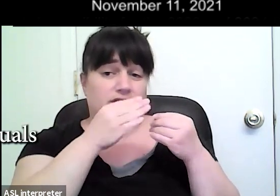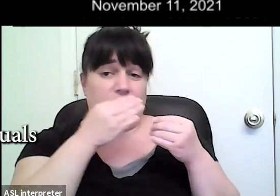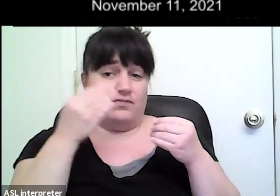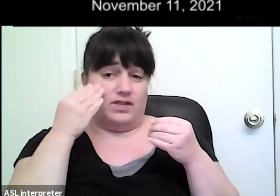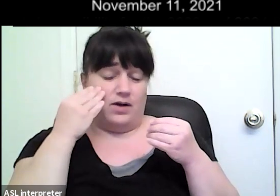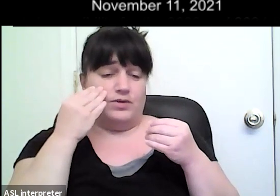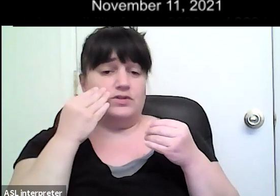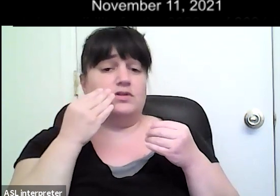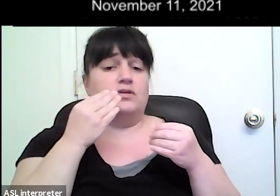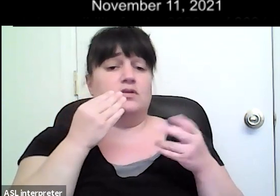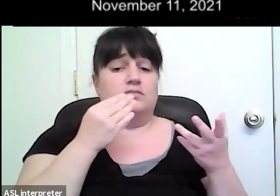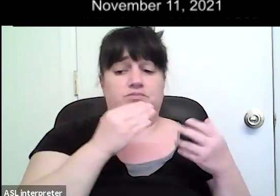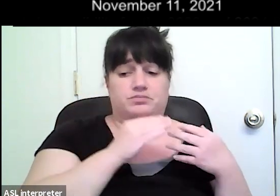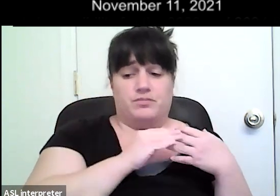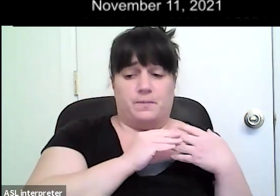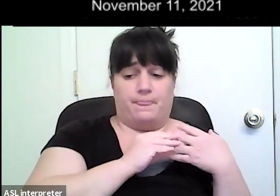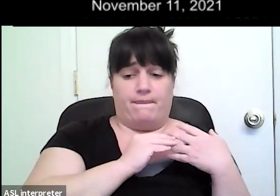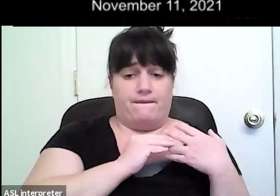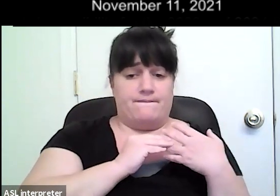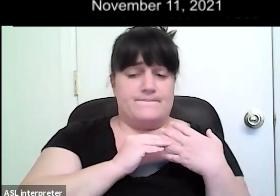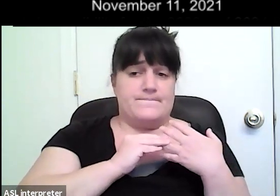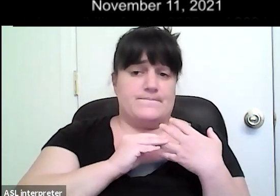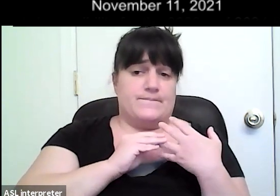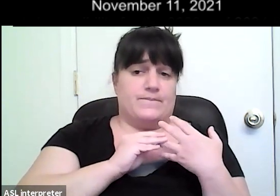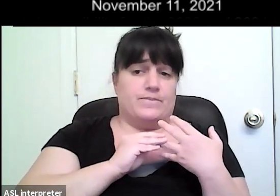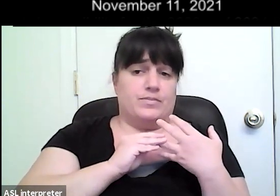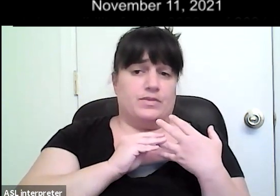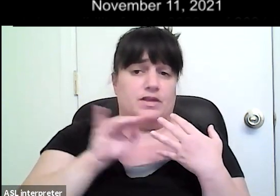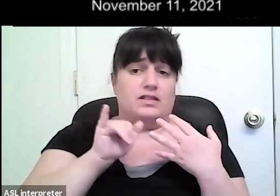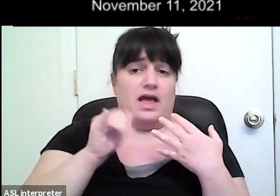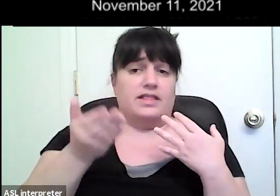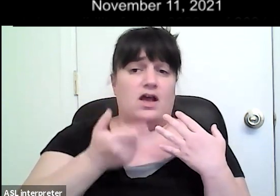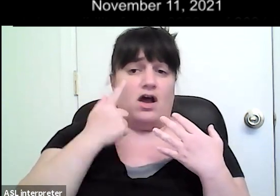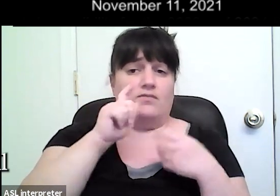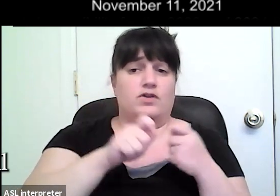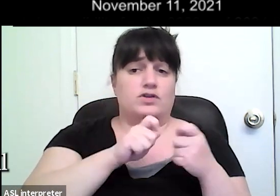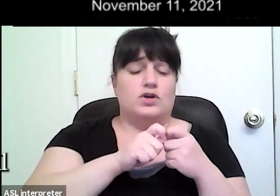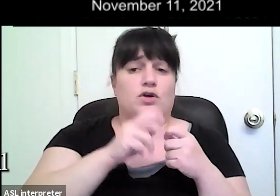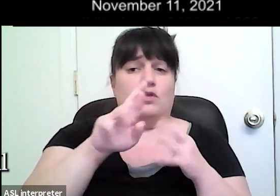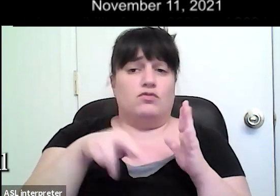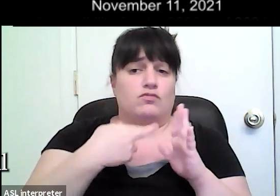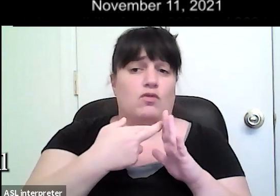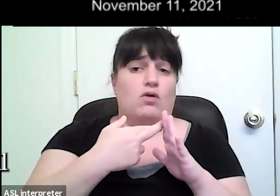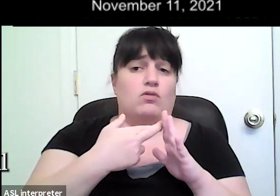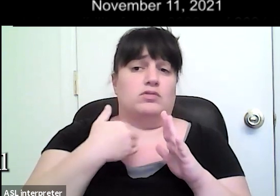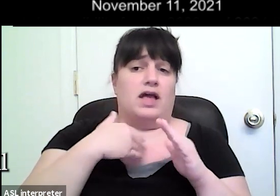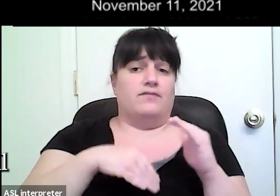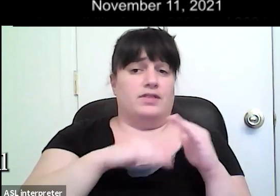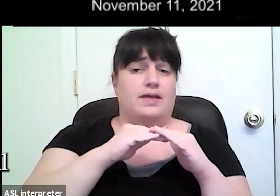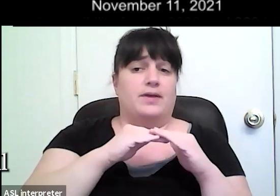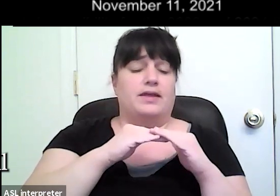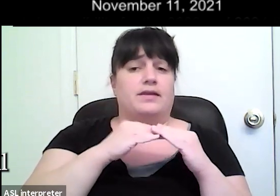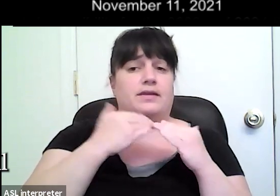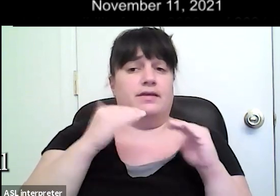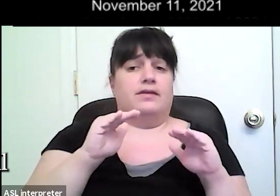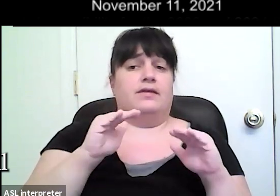intellectual and disabilities are just hired for certain roles, and there's like a ceiling or a